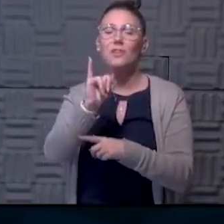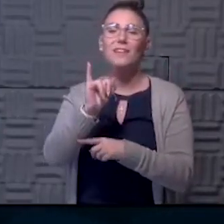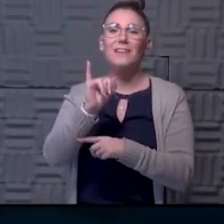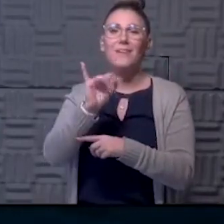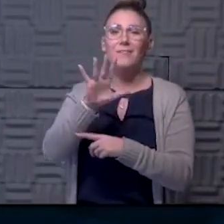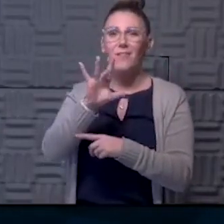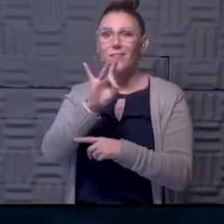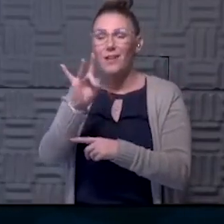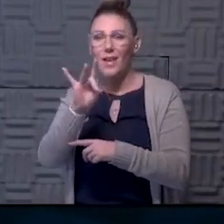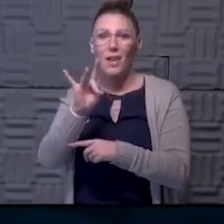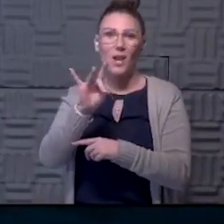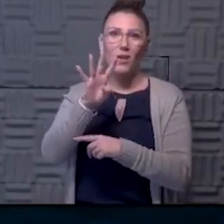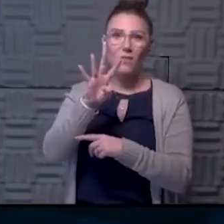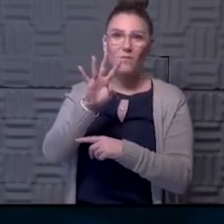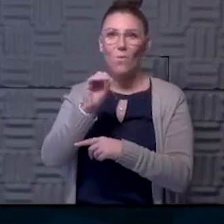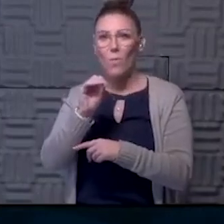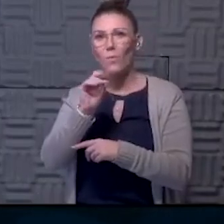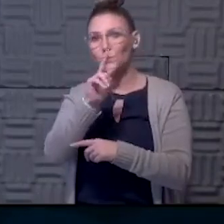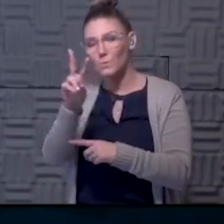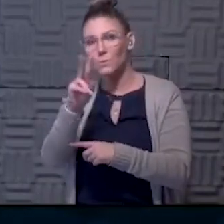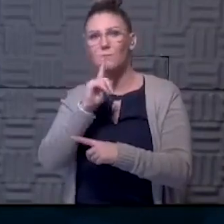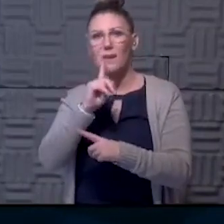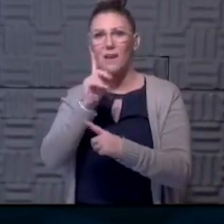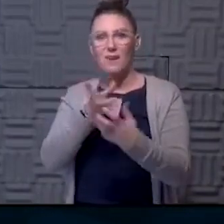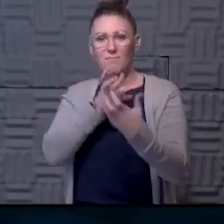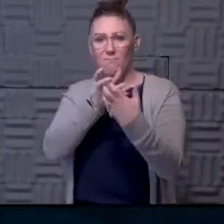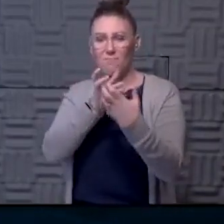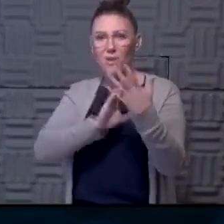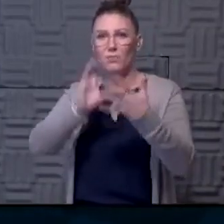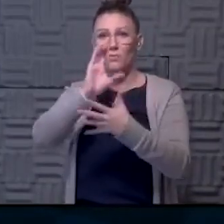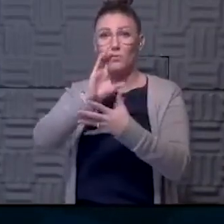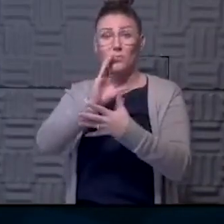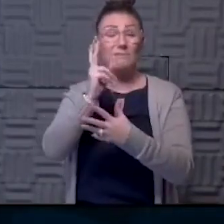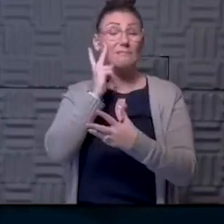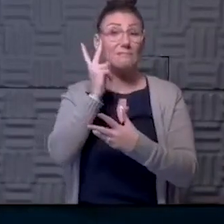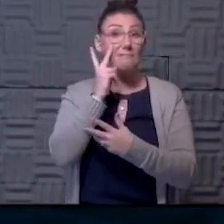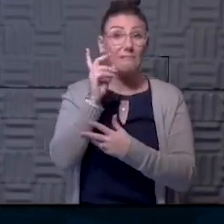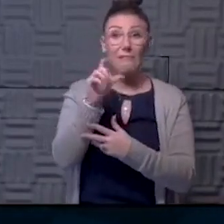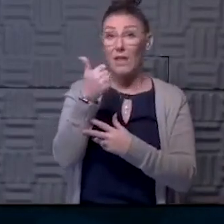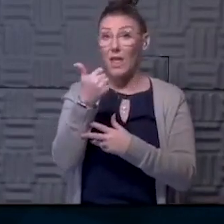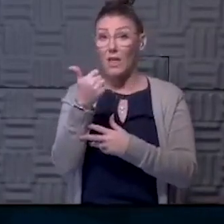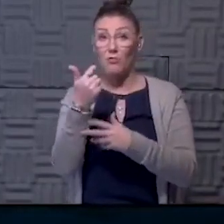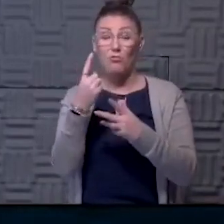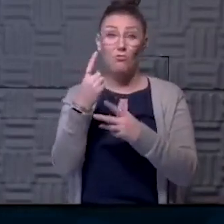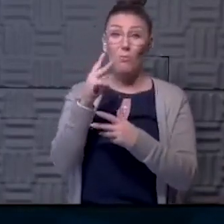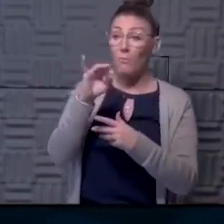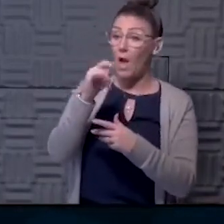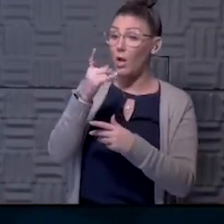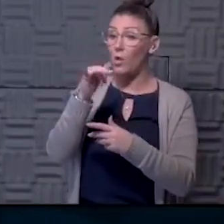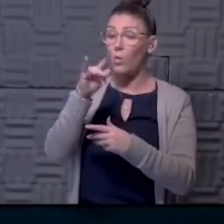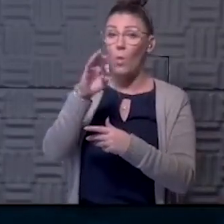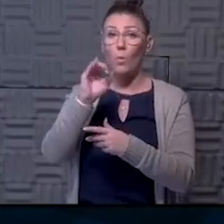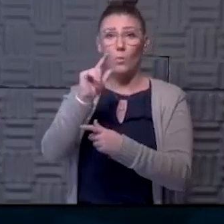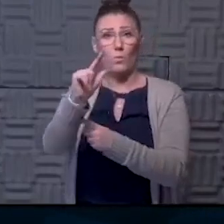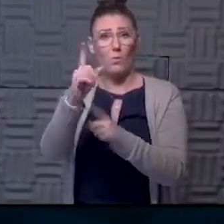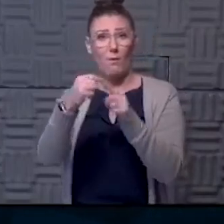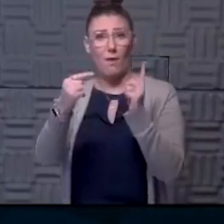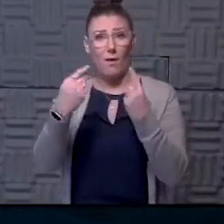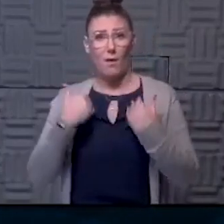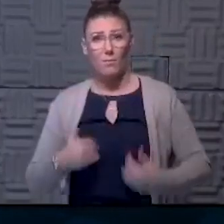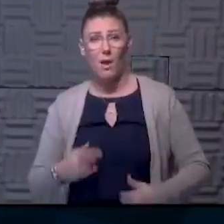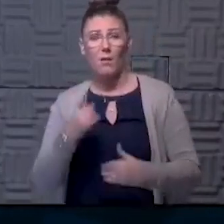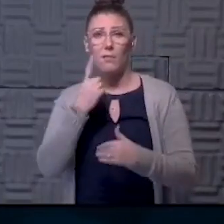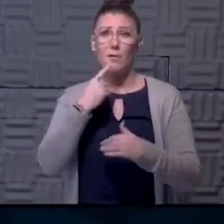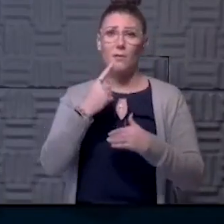913-588-4022 to see if you meet the criteria. We want to see if these other monoclonal antibody drugs can stop the disease process and